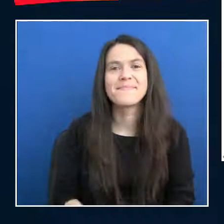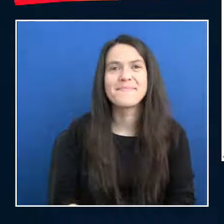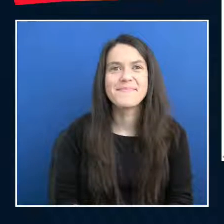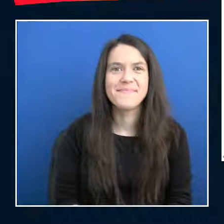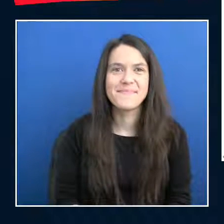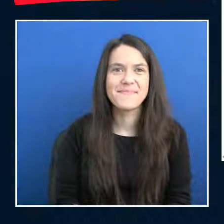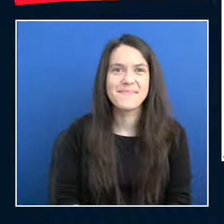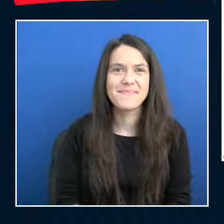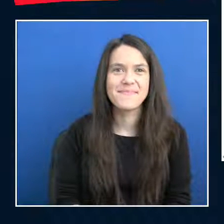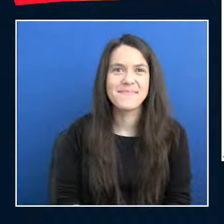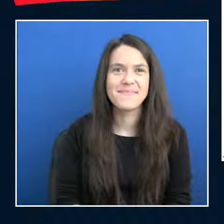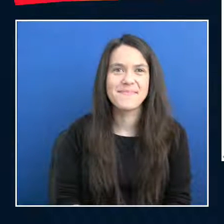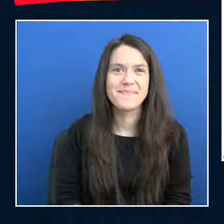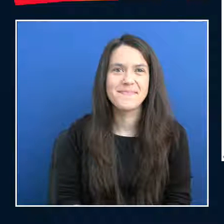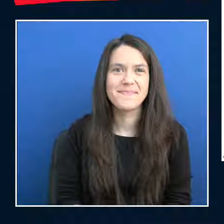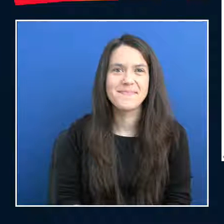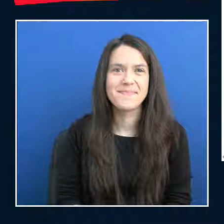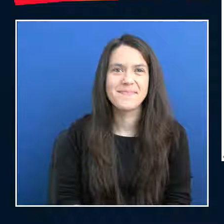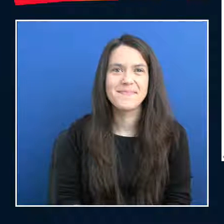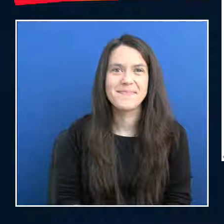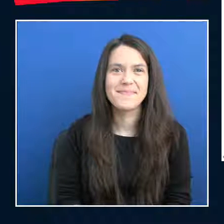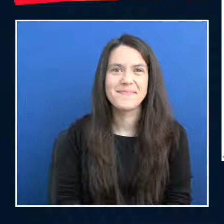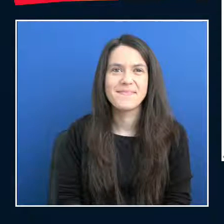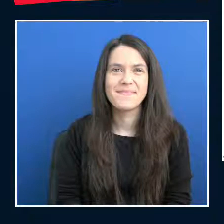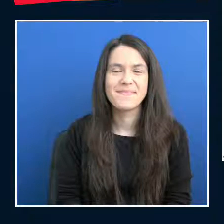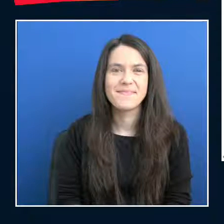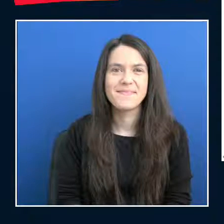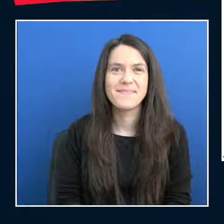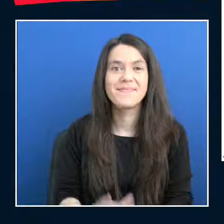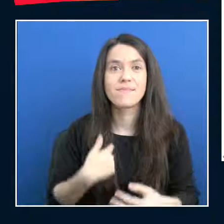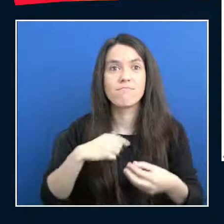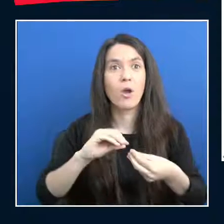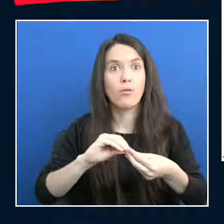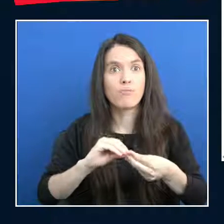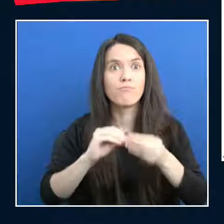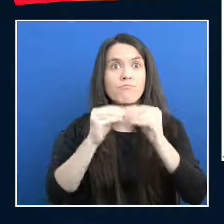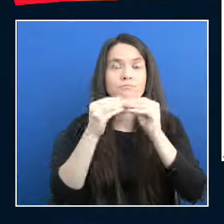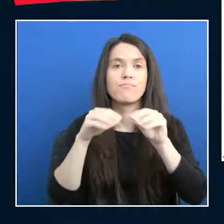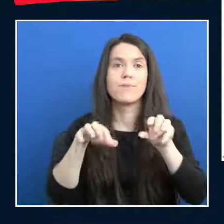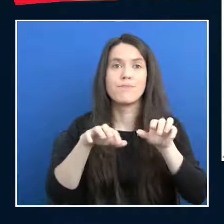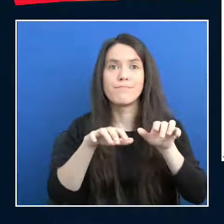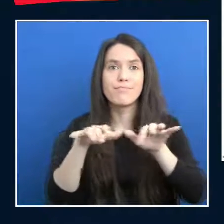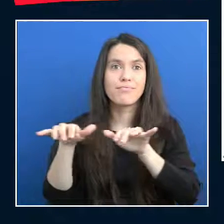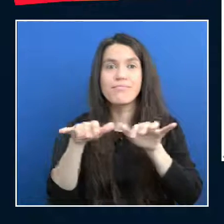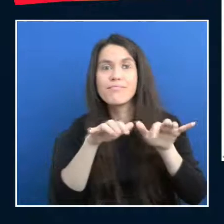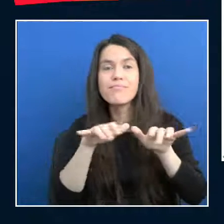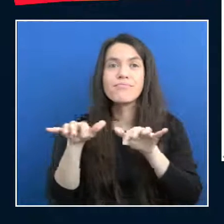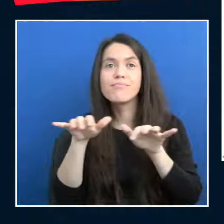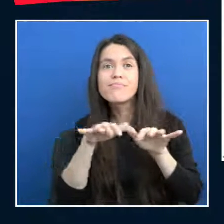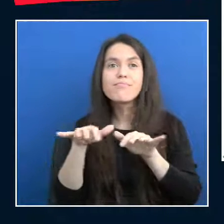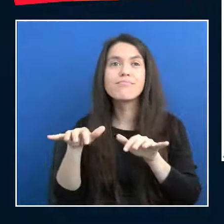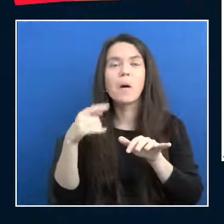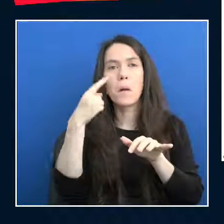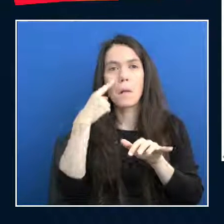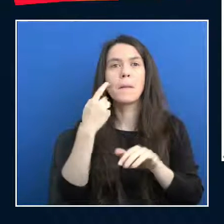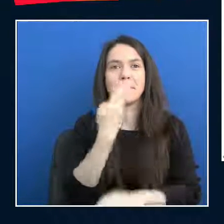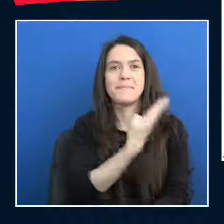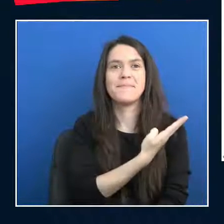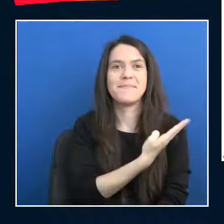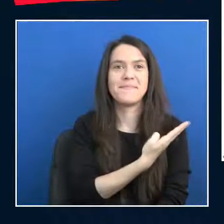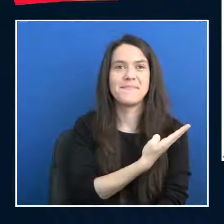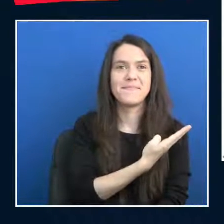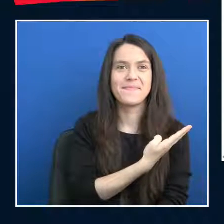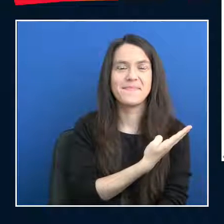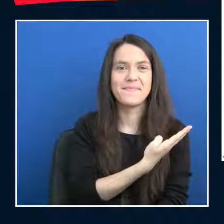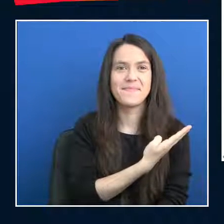this build container. And I set my work dir. I run the Maven install command, which will generate my jar file for me. And then here's